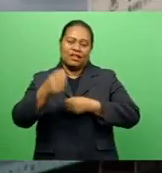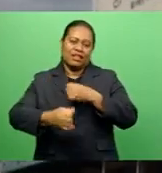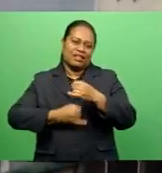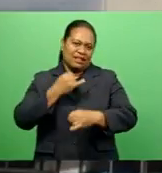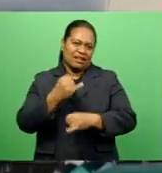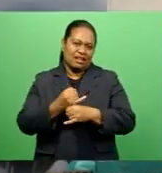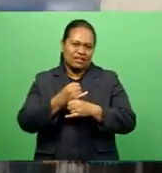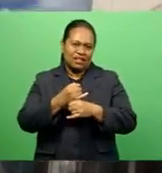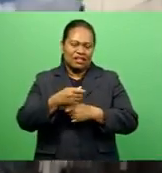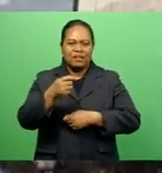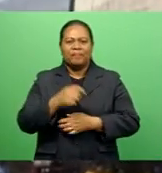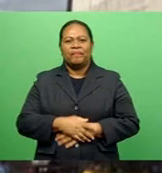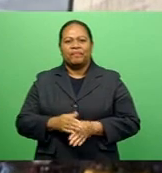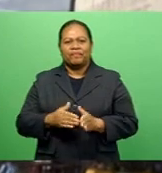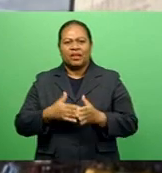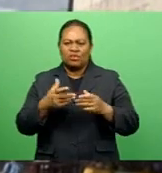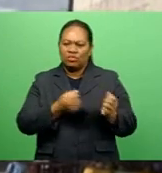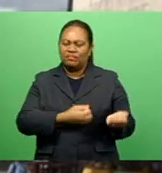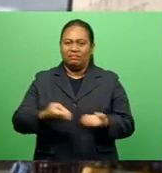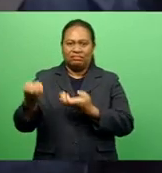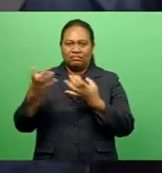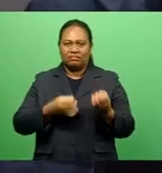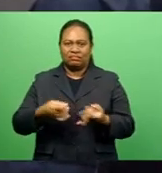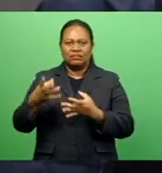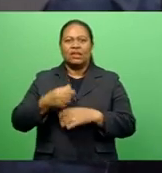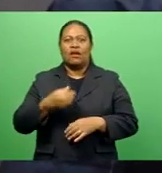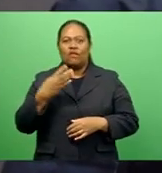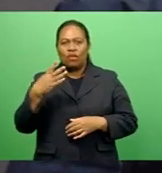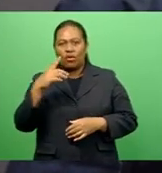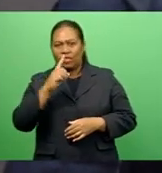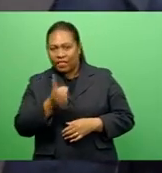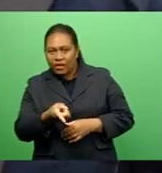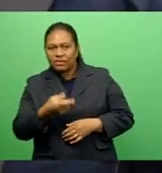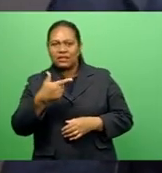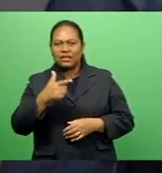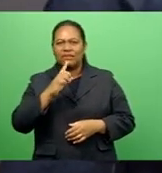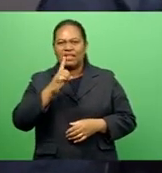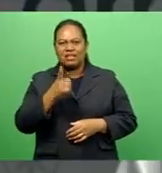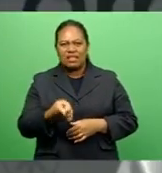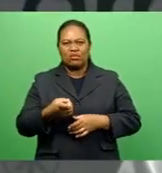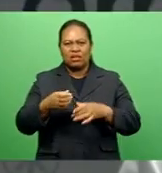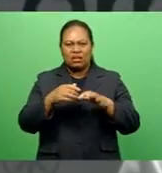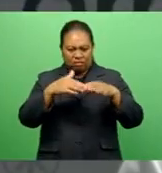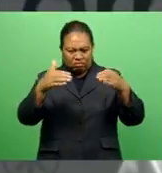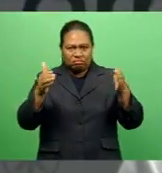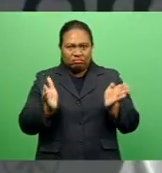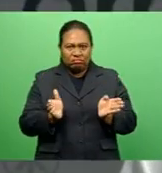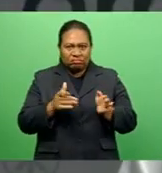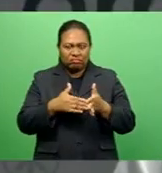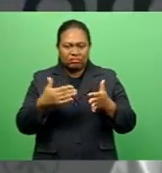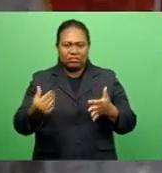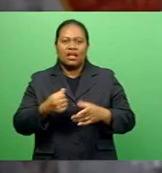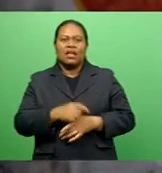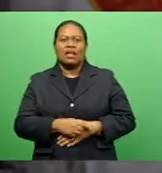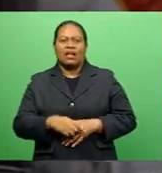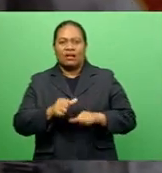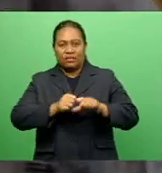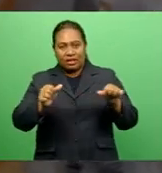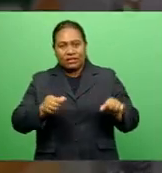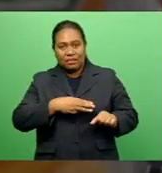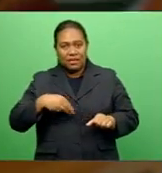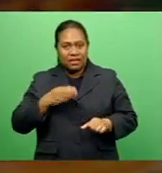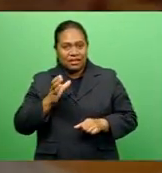The production has increased to 4,000 and 7,000 metric tons respectively. Agriculture Minister Dr. Mahendra Reddy says